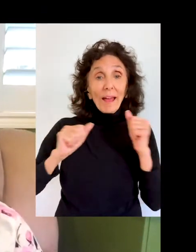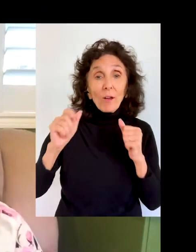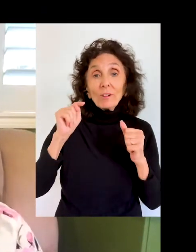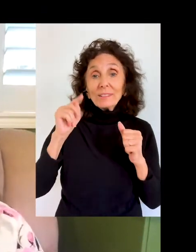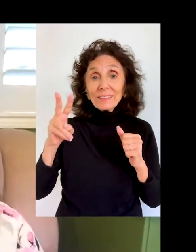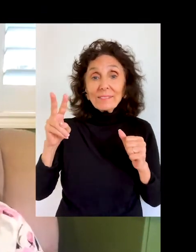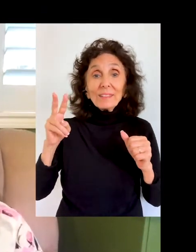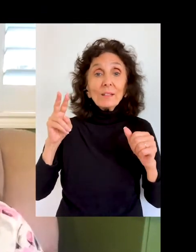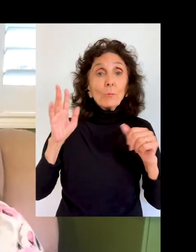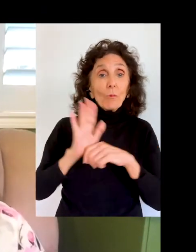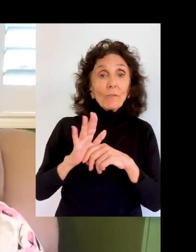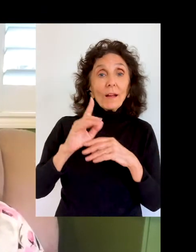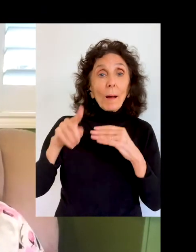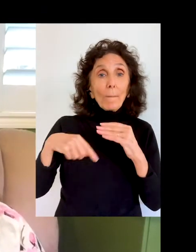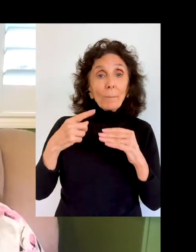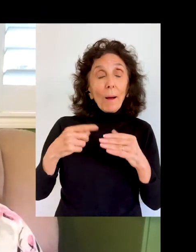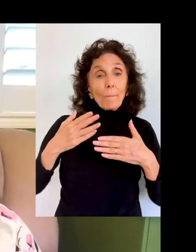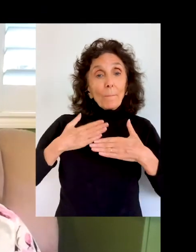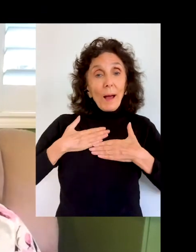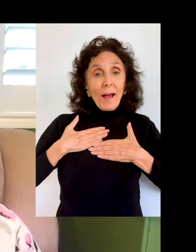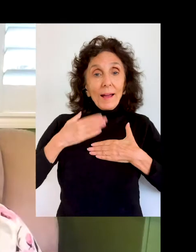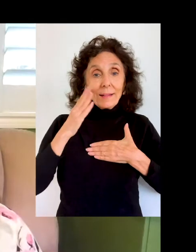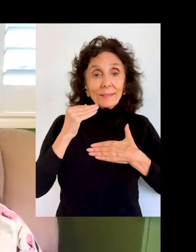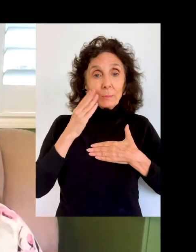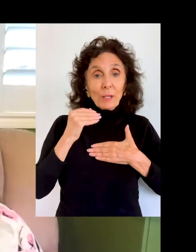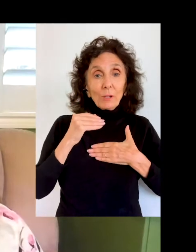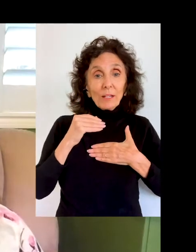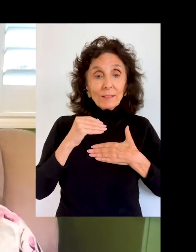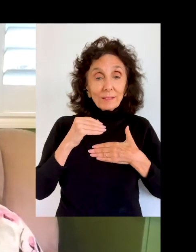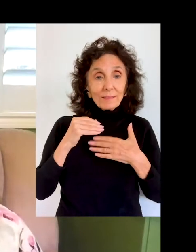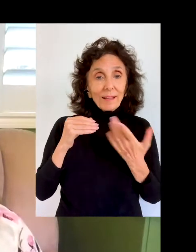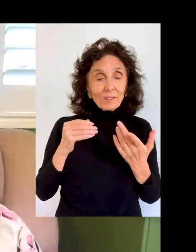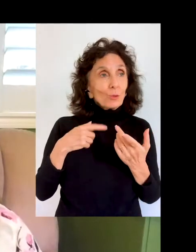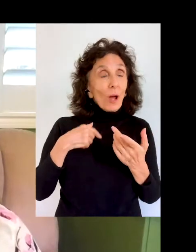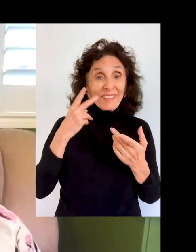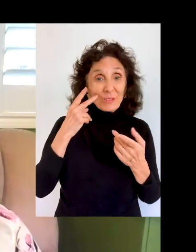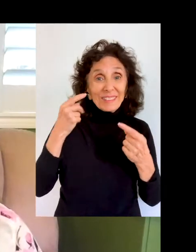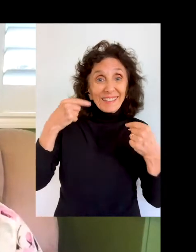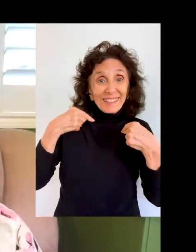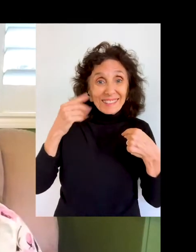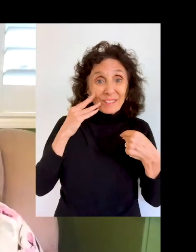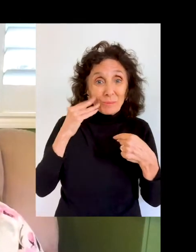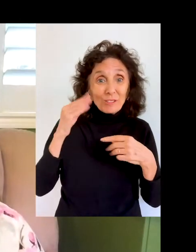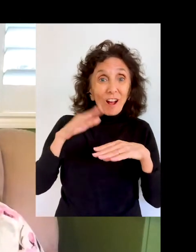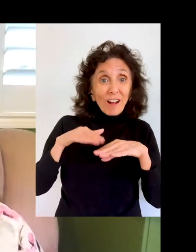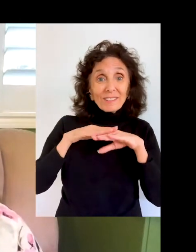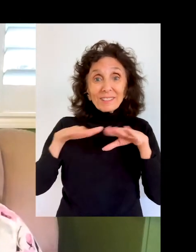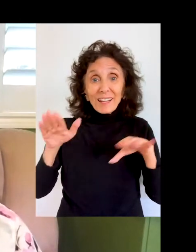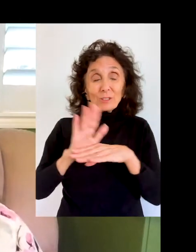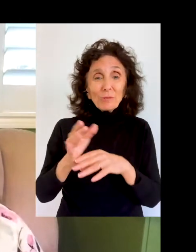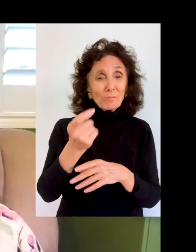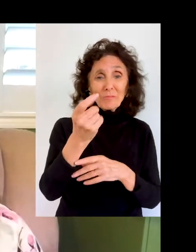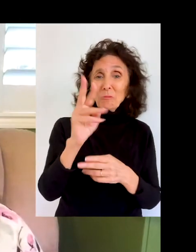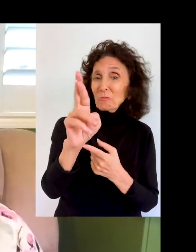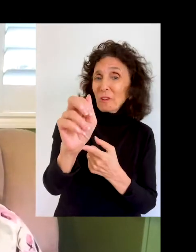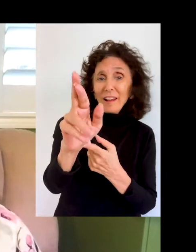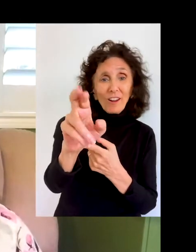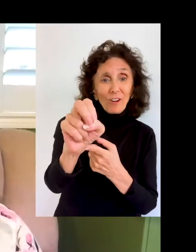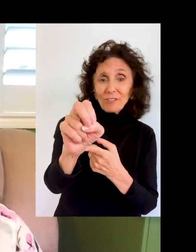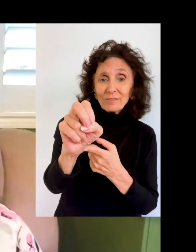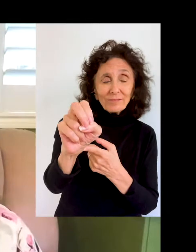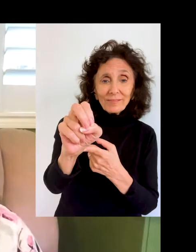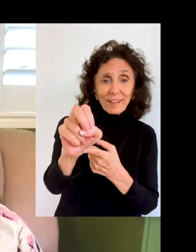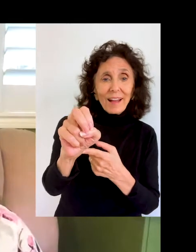a condition like mine. Seeing it depicted on stage or screen is very rare. We definitely need more opportunities in